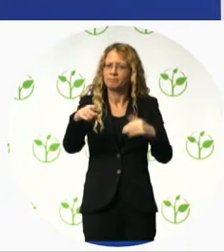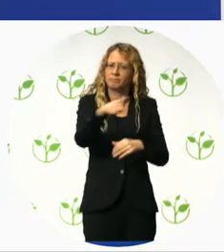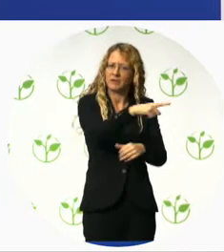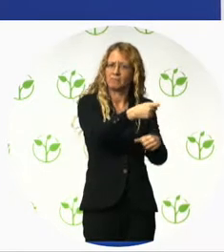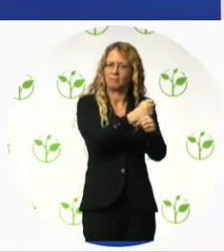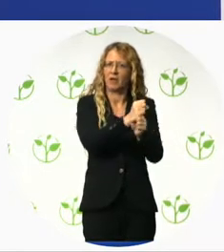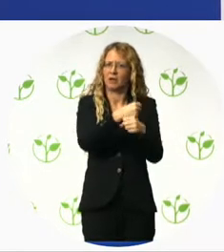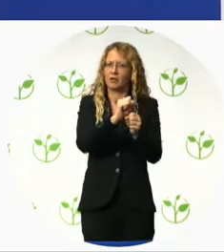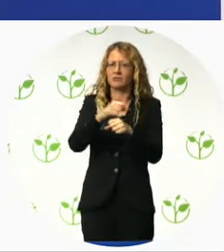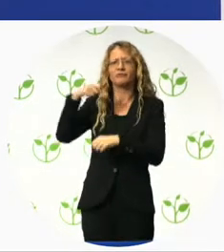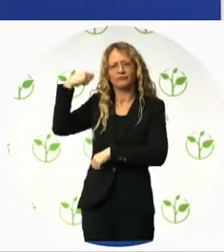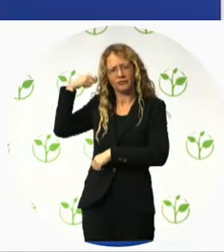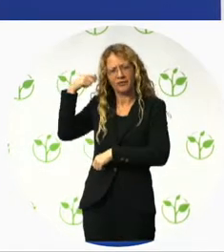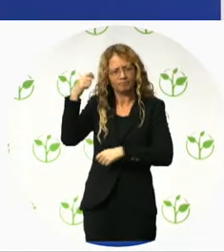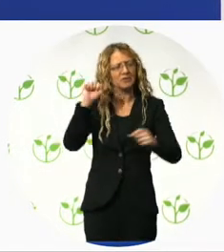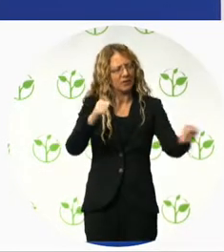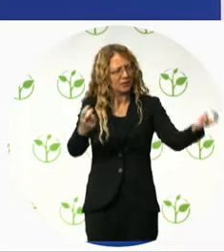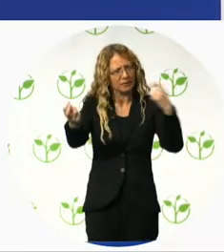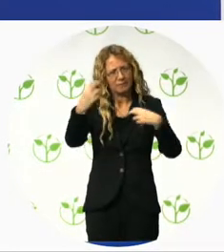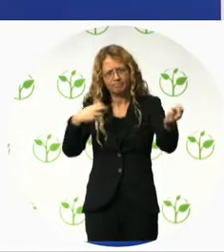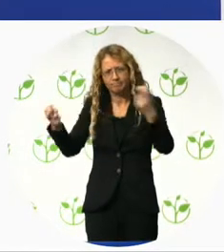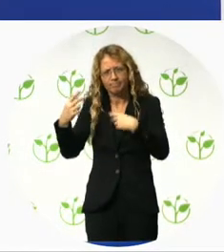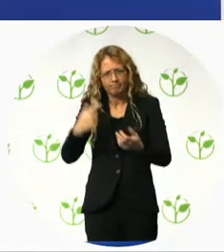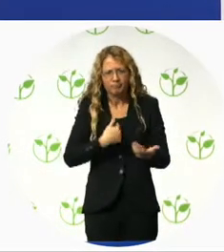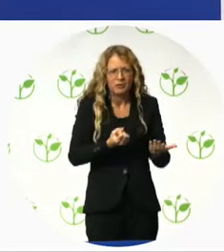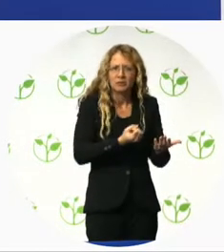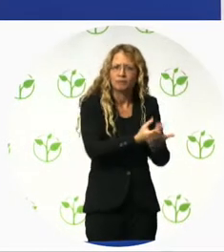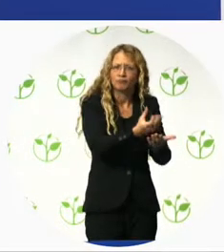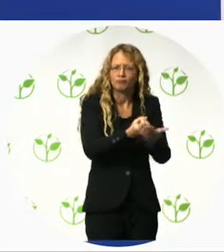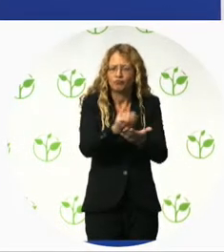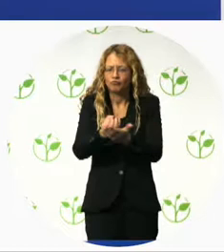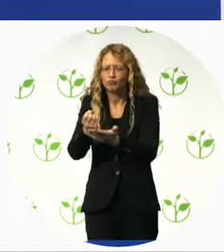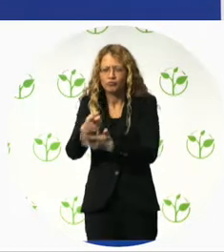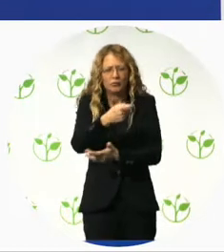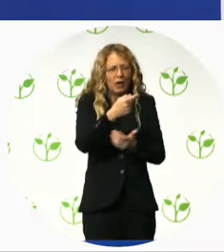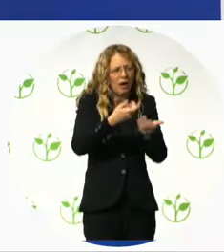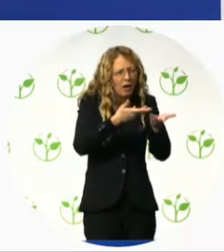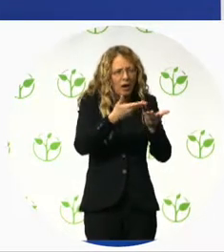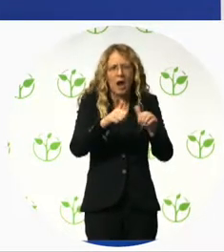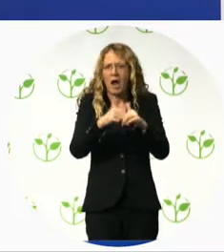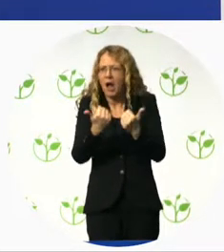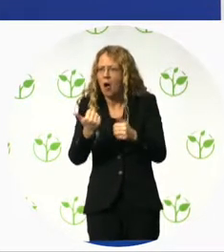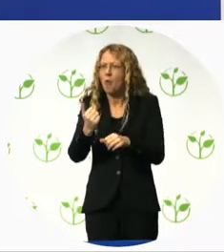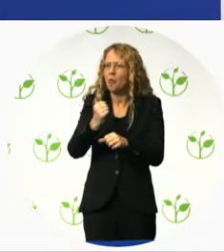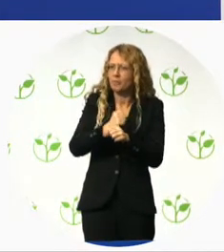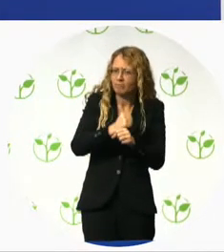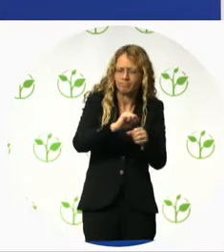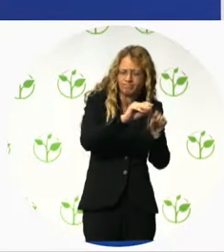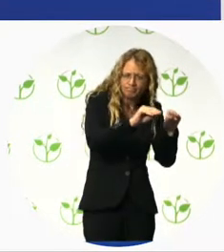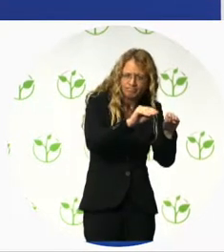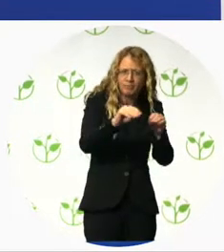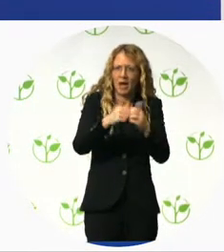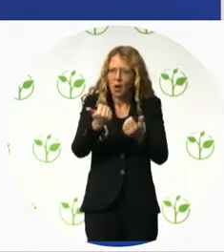can acknowledge the opportunity of creating movies for people with